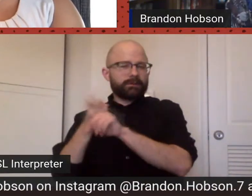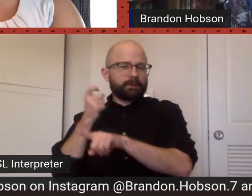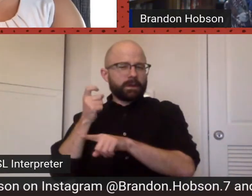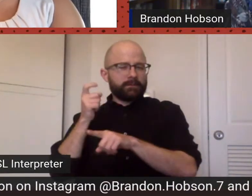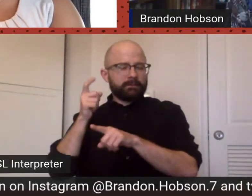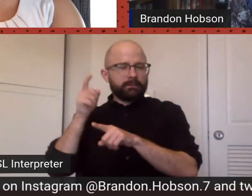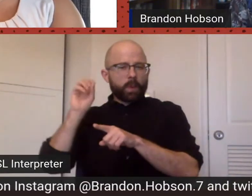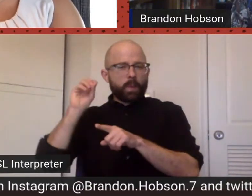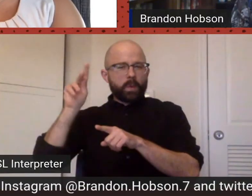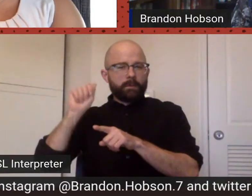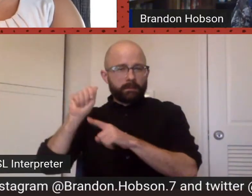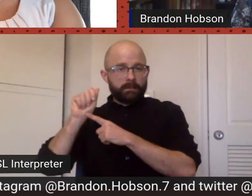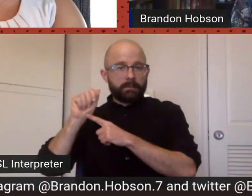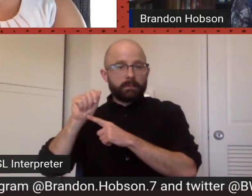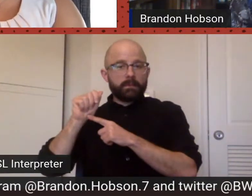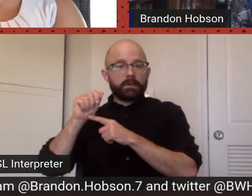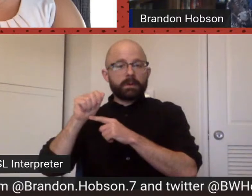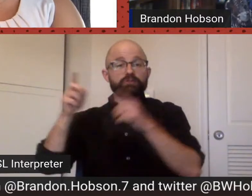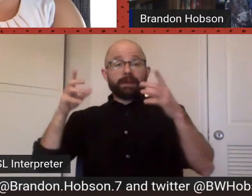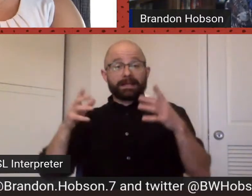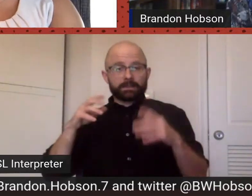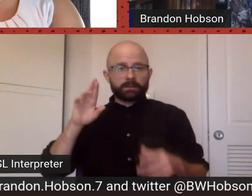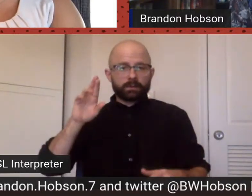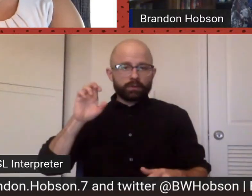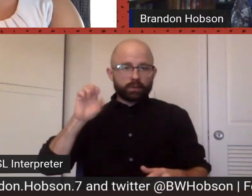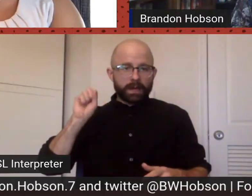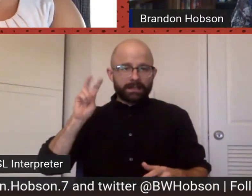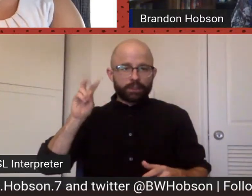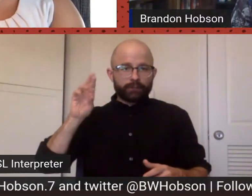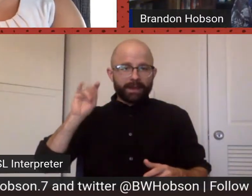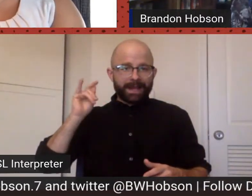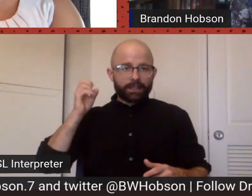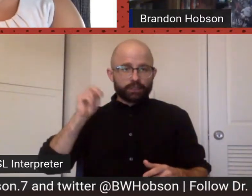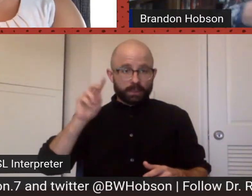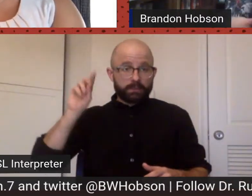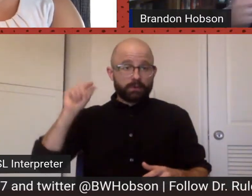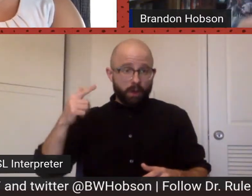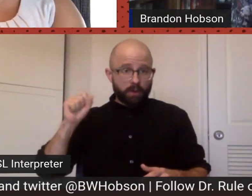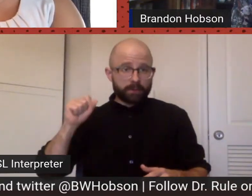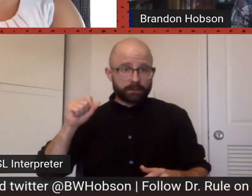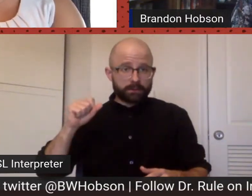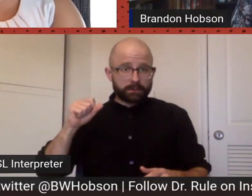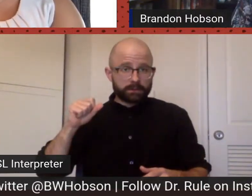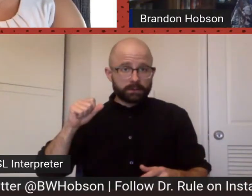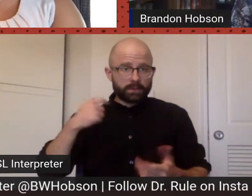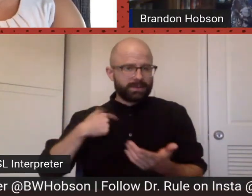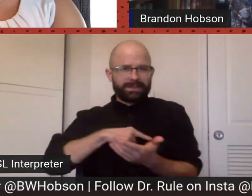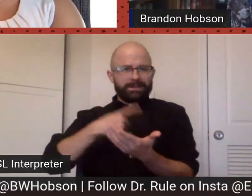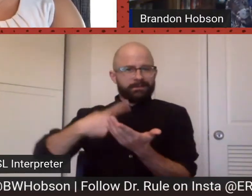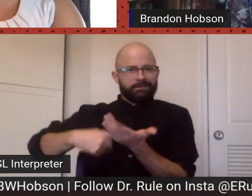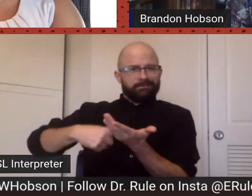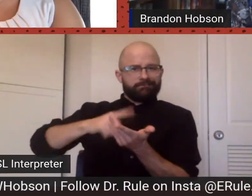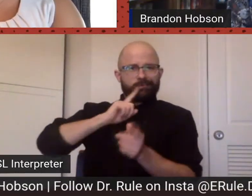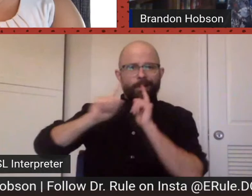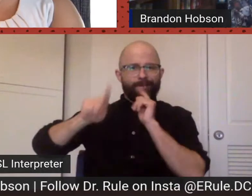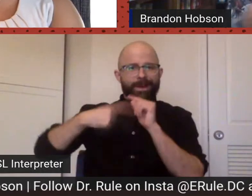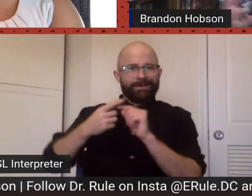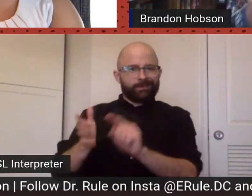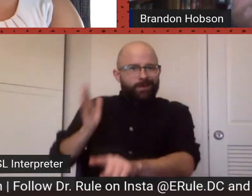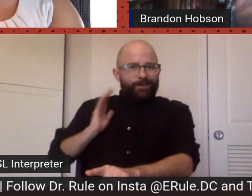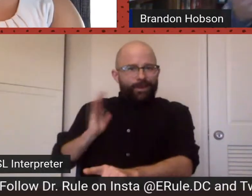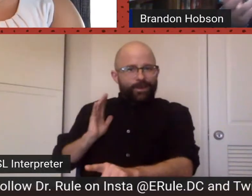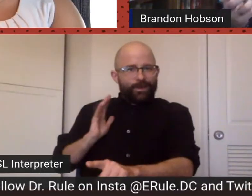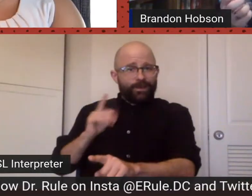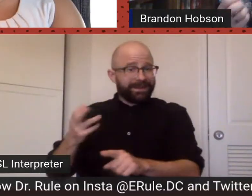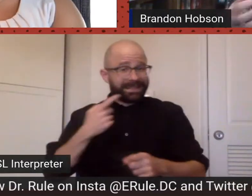directs Reservation Dogs. And we talked about this before, a long time ago. And he was like, I don't know,